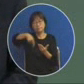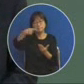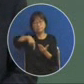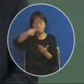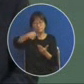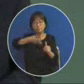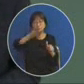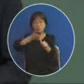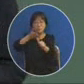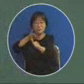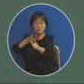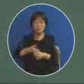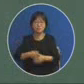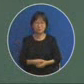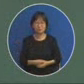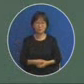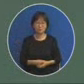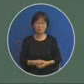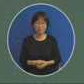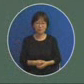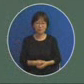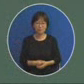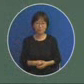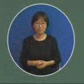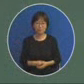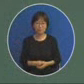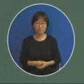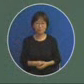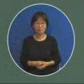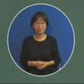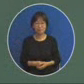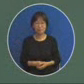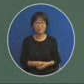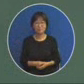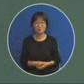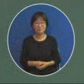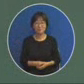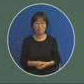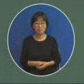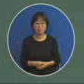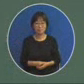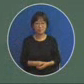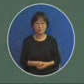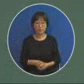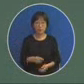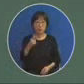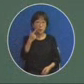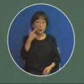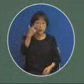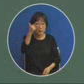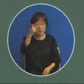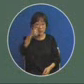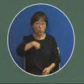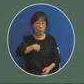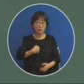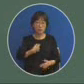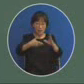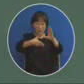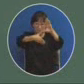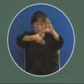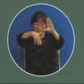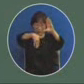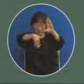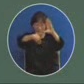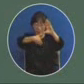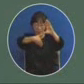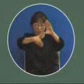South America to the U.S. You're just going out as an excuse to try and share the gospel there, but bring those people back in. Because they were asking,